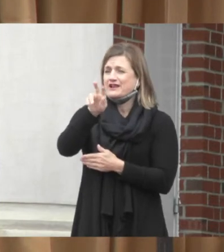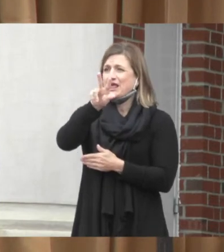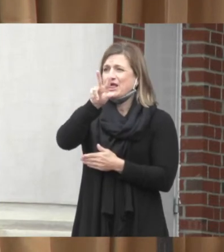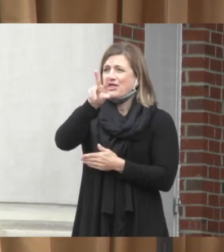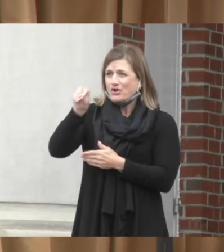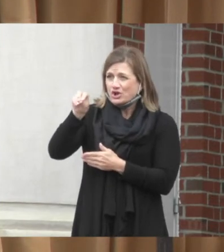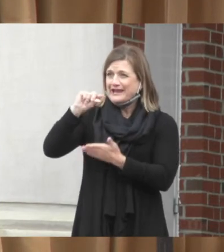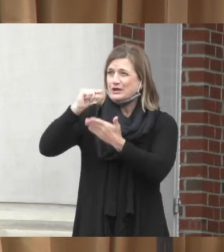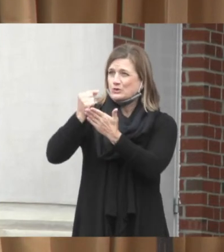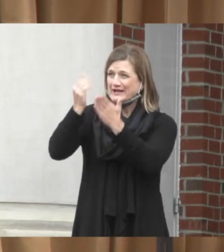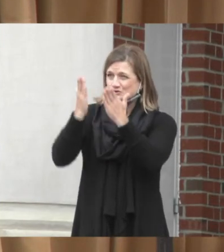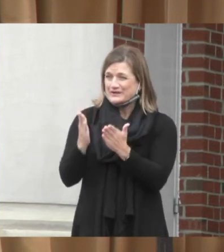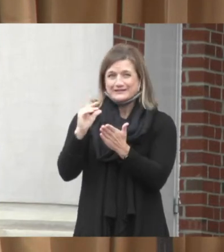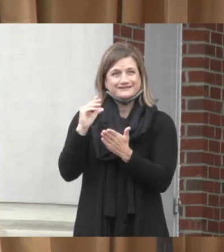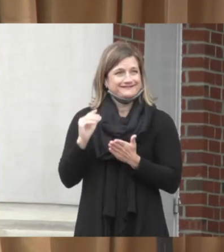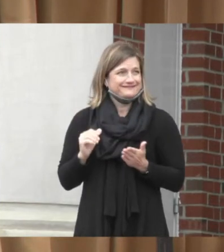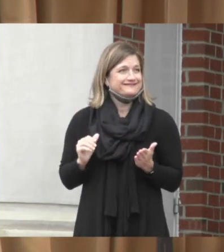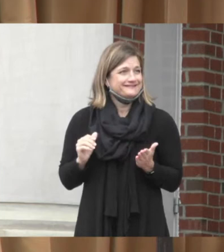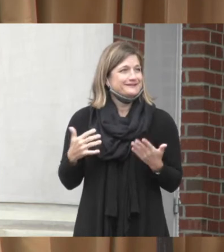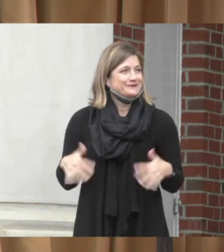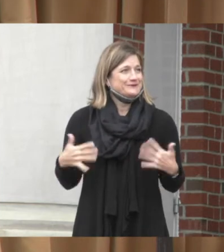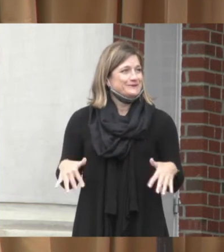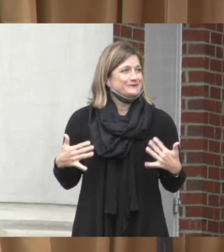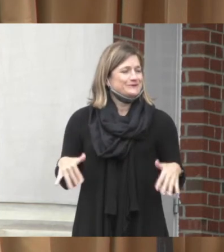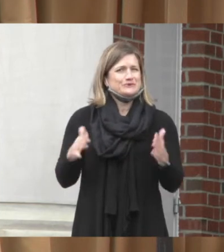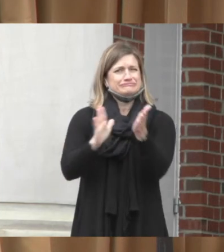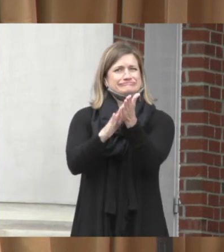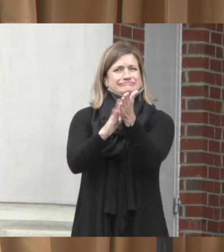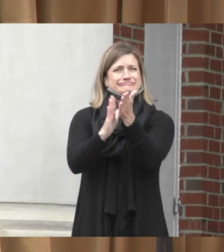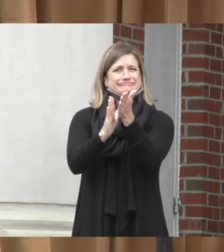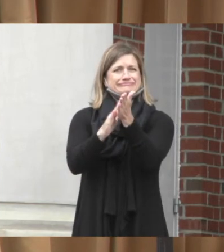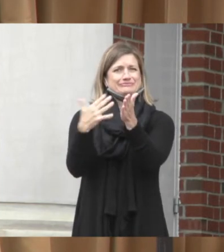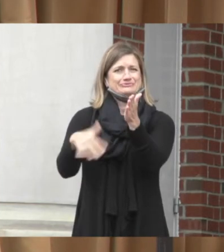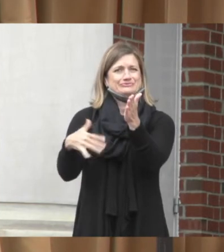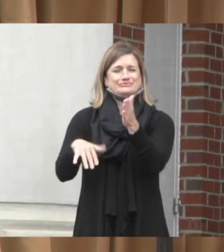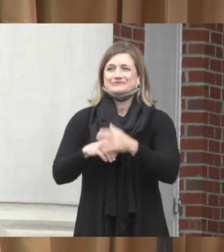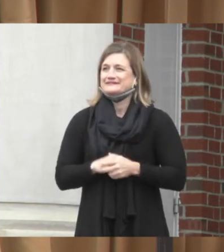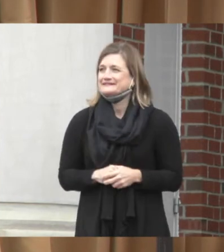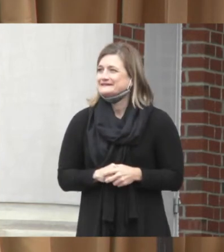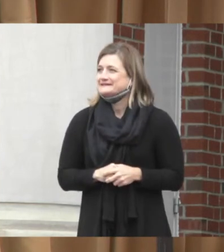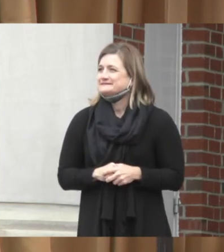2,430 graduates. That deserves a round of applause.